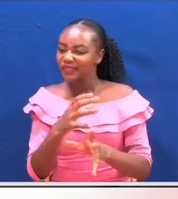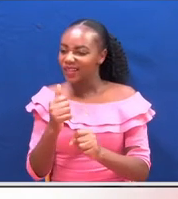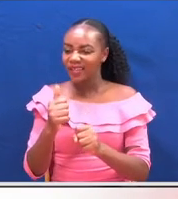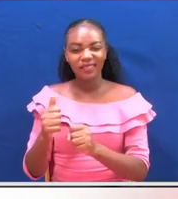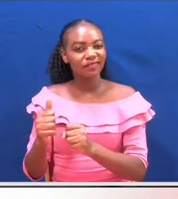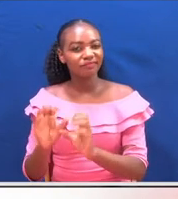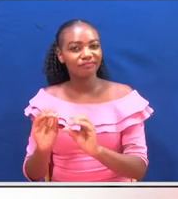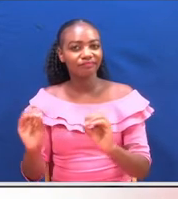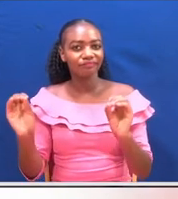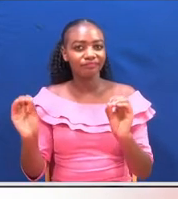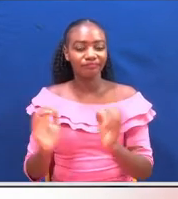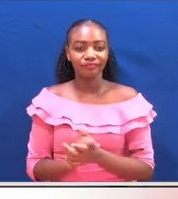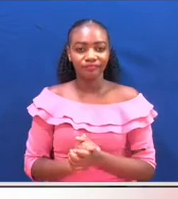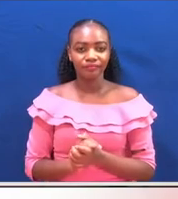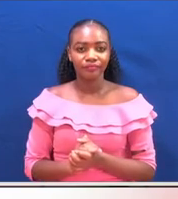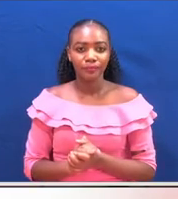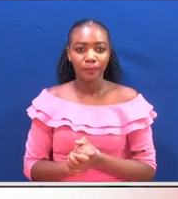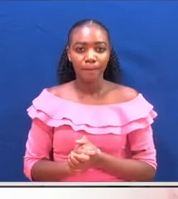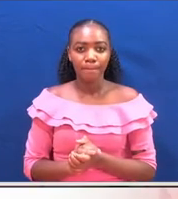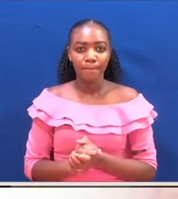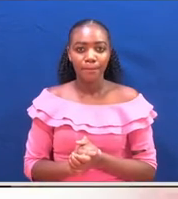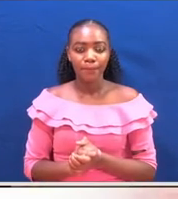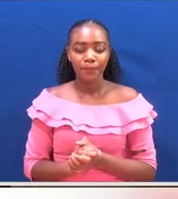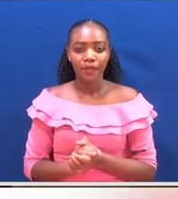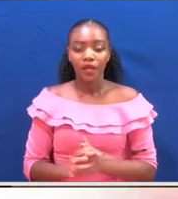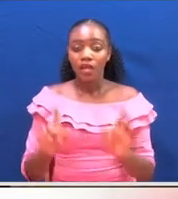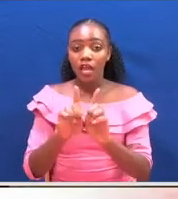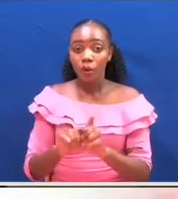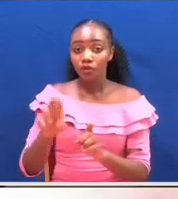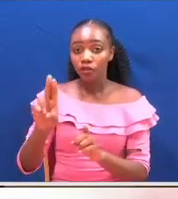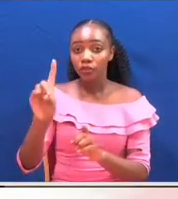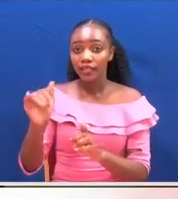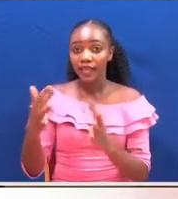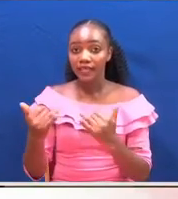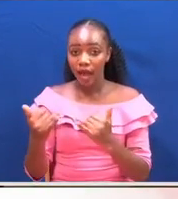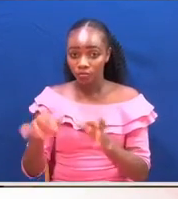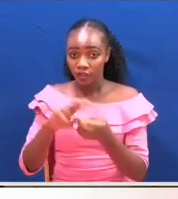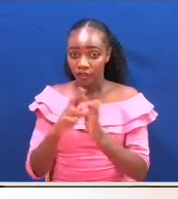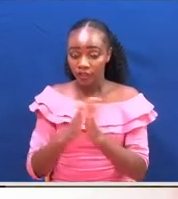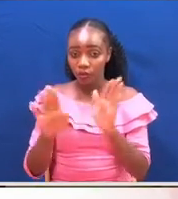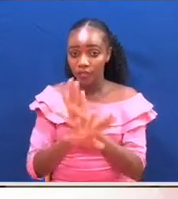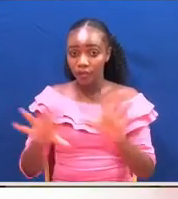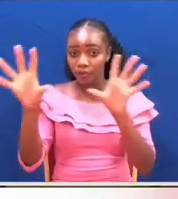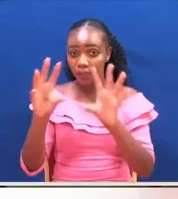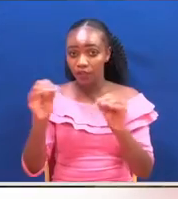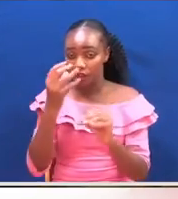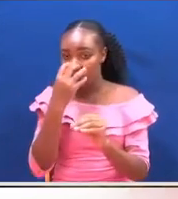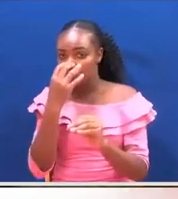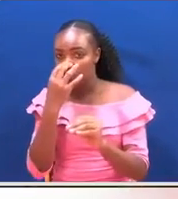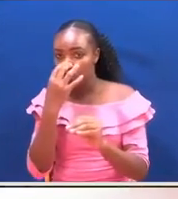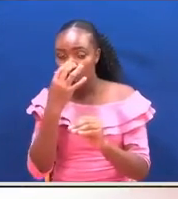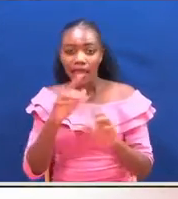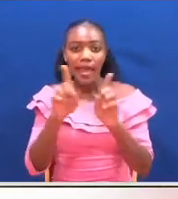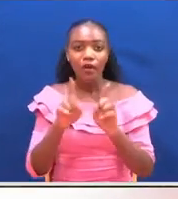pledged allegiance to the United Democratic Alliance. UDA is associated with Deputy President William Ruto and drives